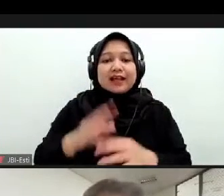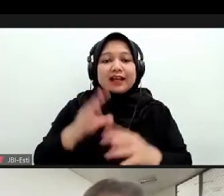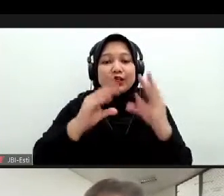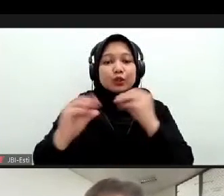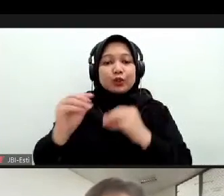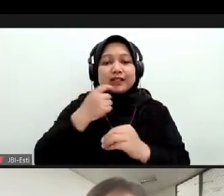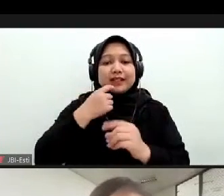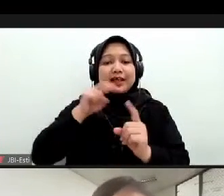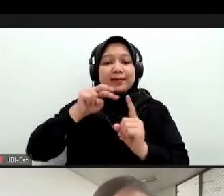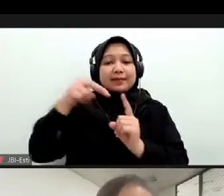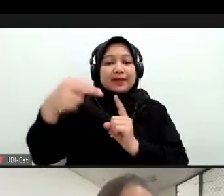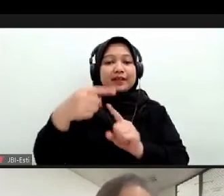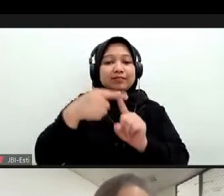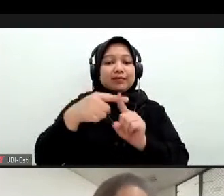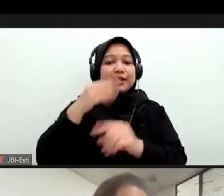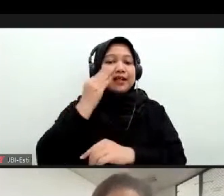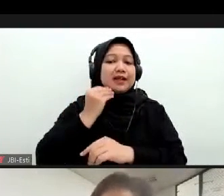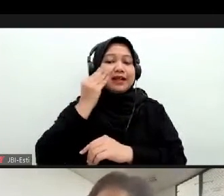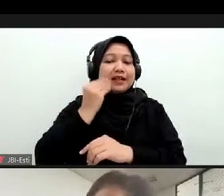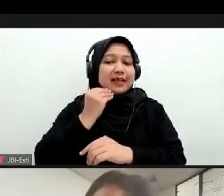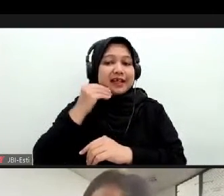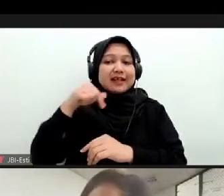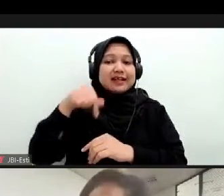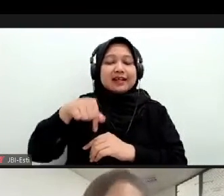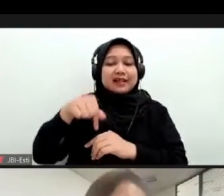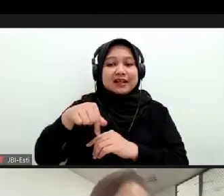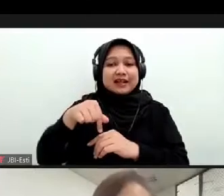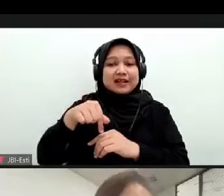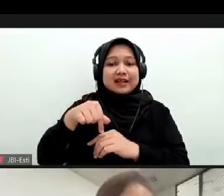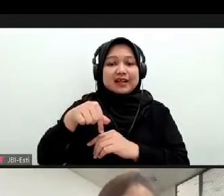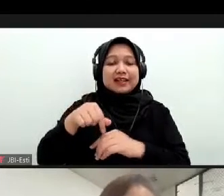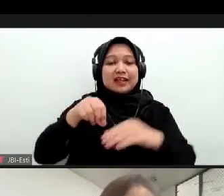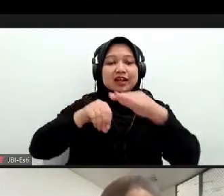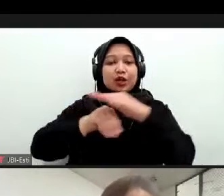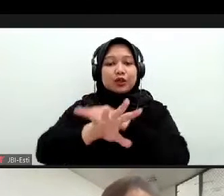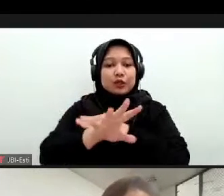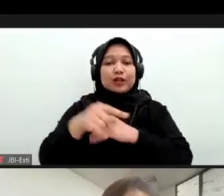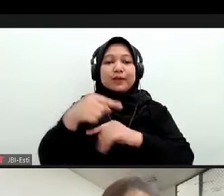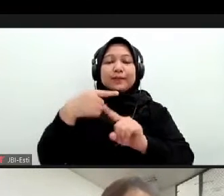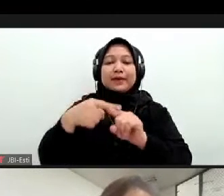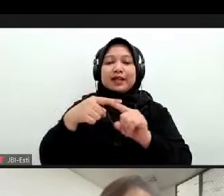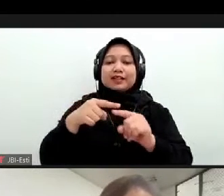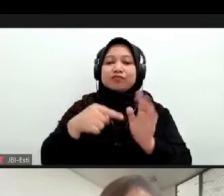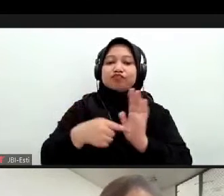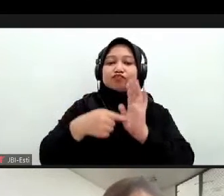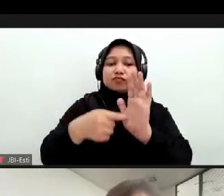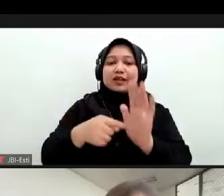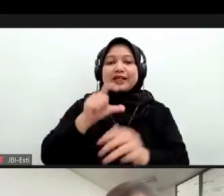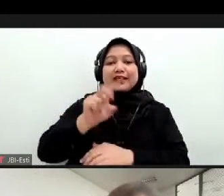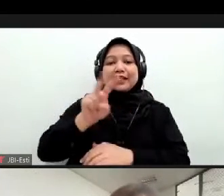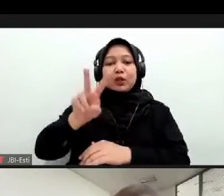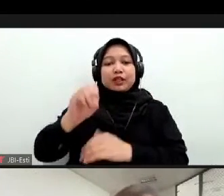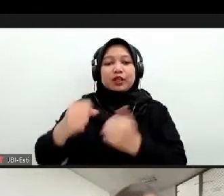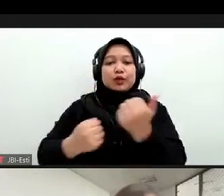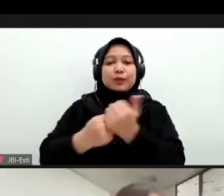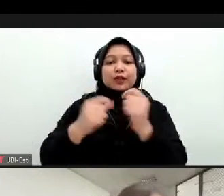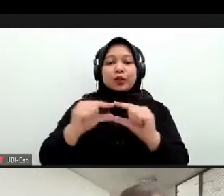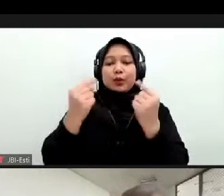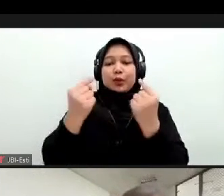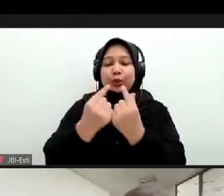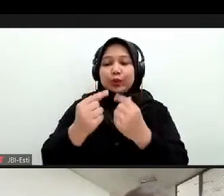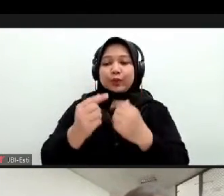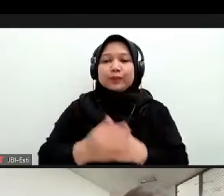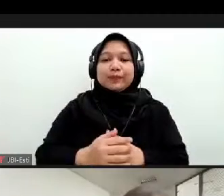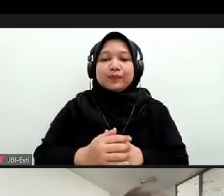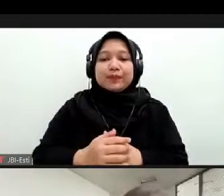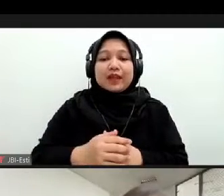and Experiences, which was held in aim to launch and also introduce the C20 Sub-Working Group on Civic Space. This webinar